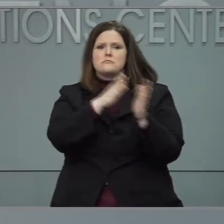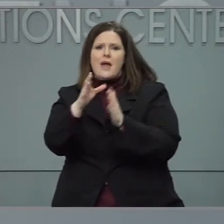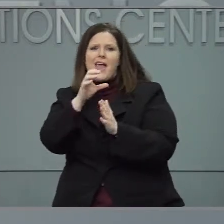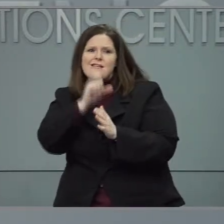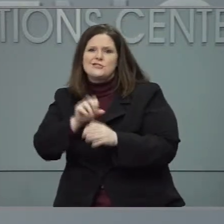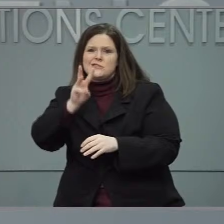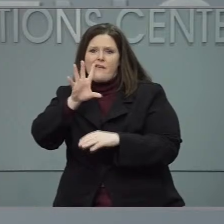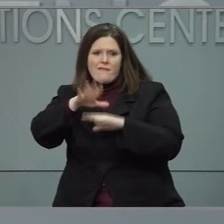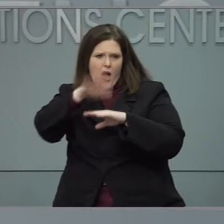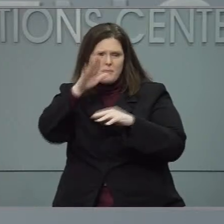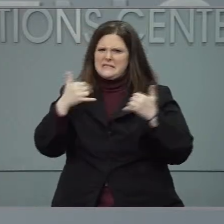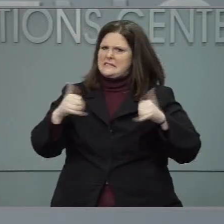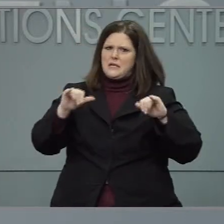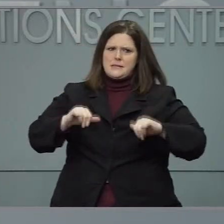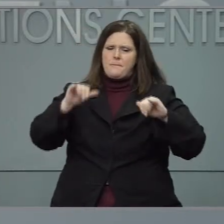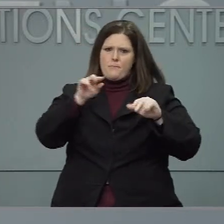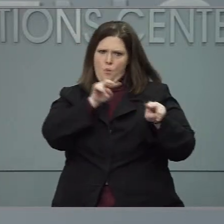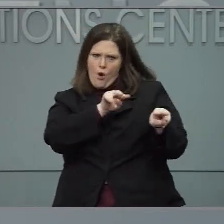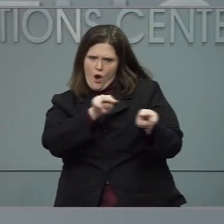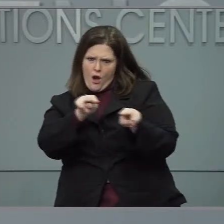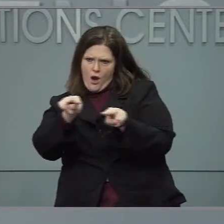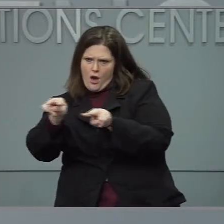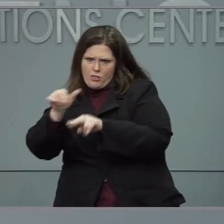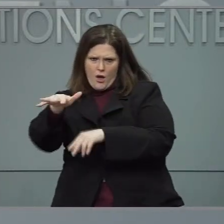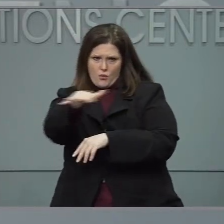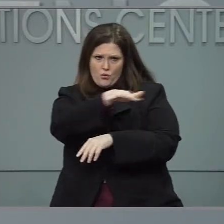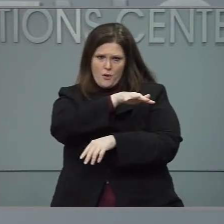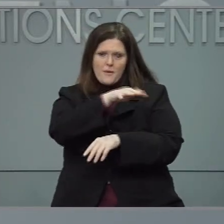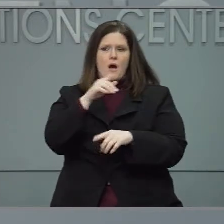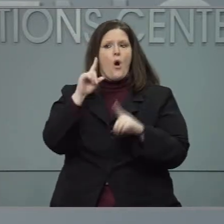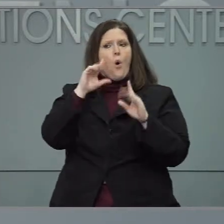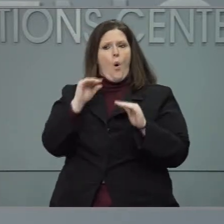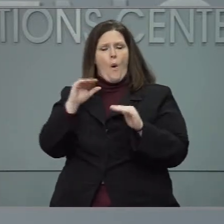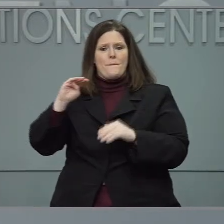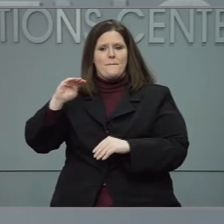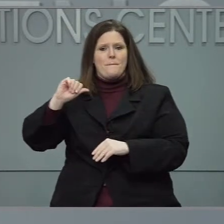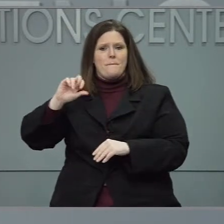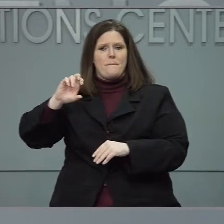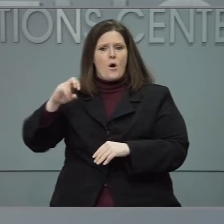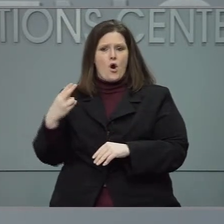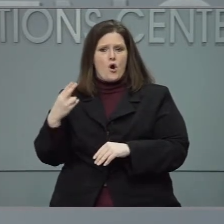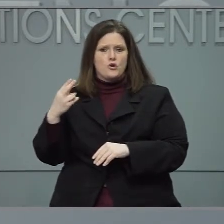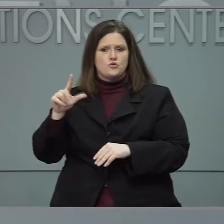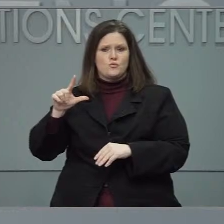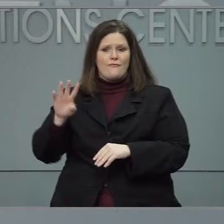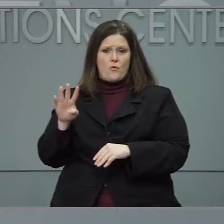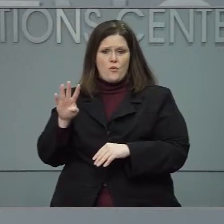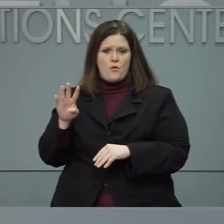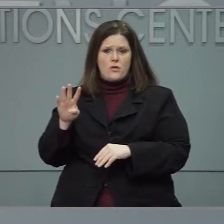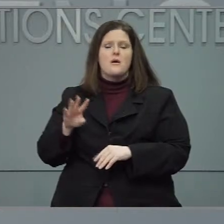we would go is March 24th, but we would look to see if we could move that up sooner. Thank you.